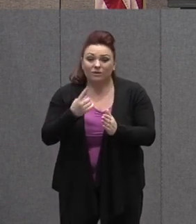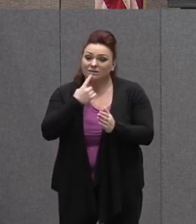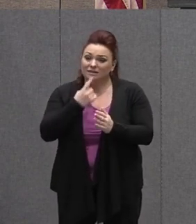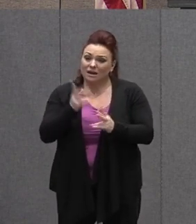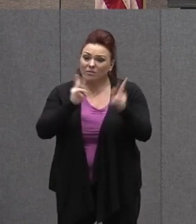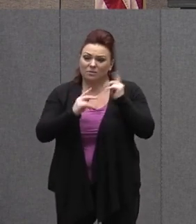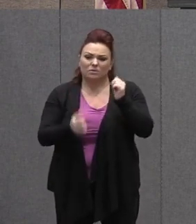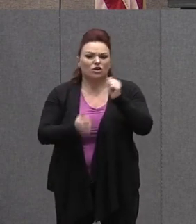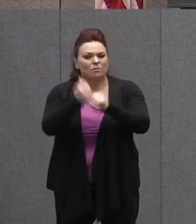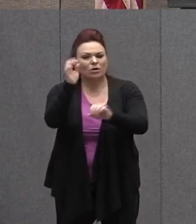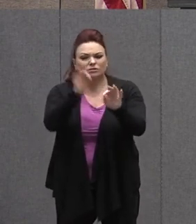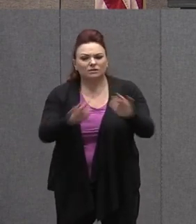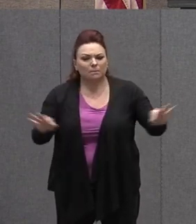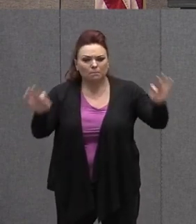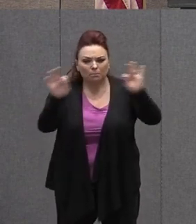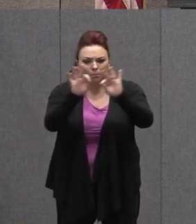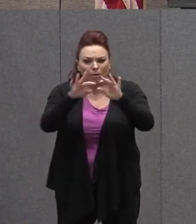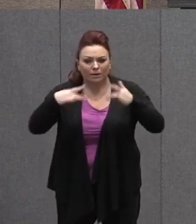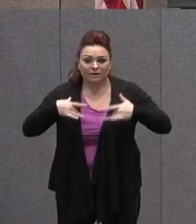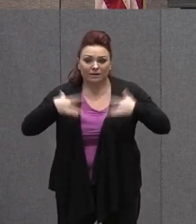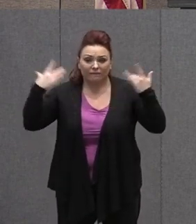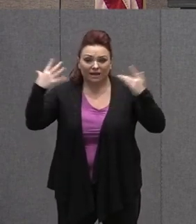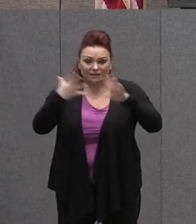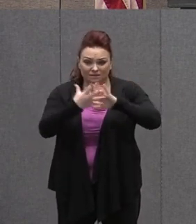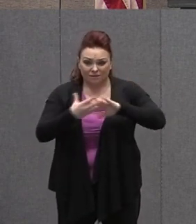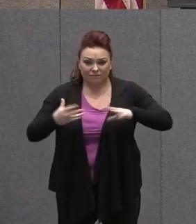Sequencing means that we put those events in order.